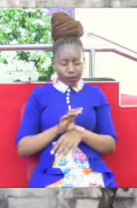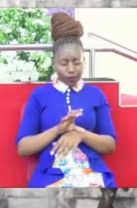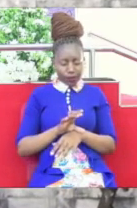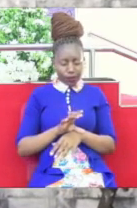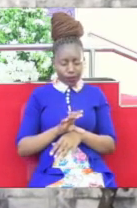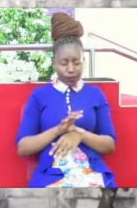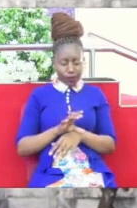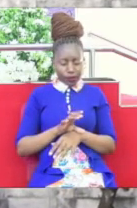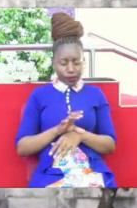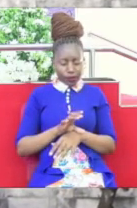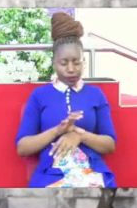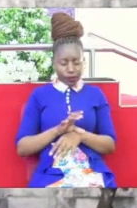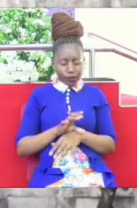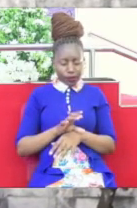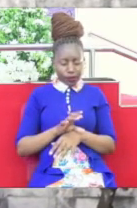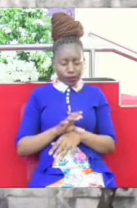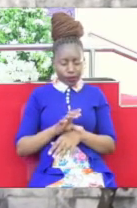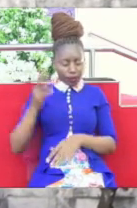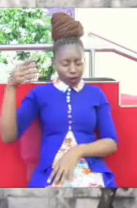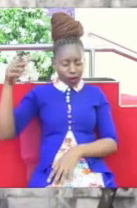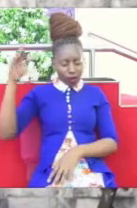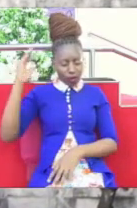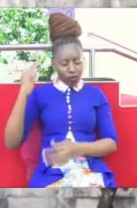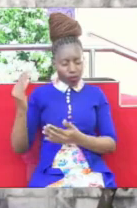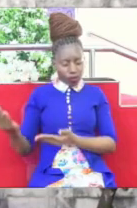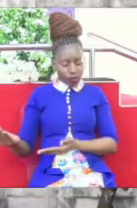Lord, walk up and down these aisles.